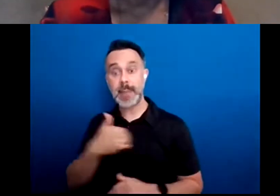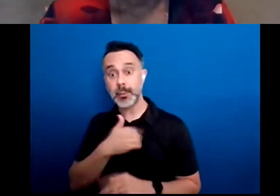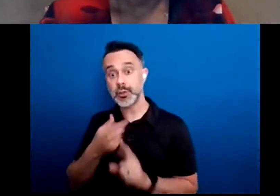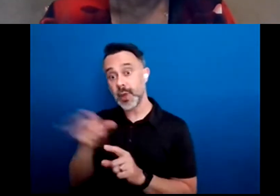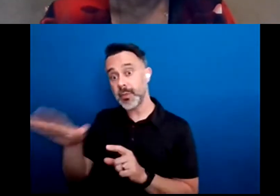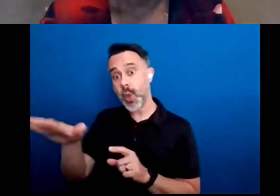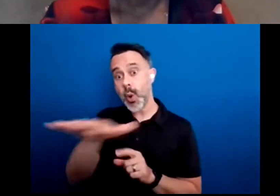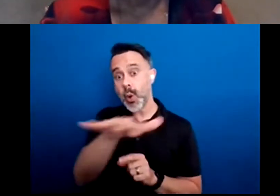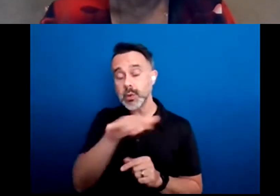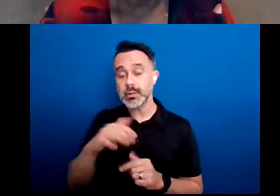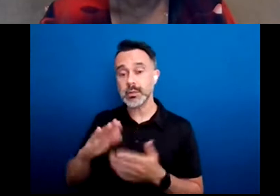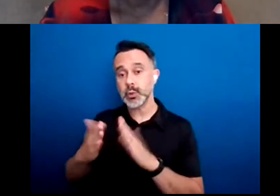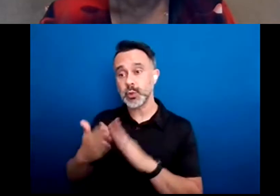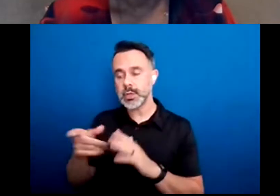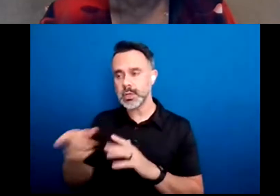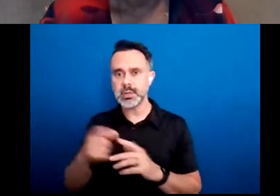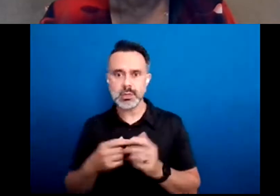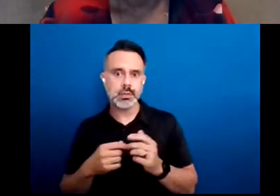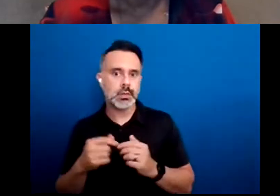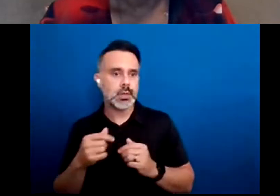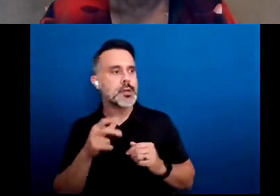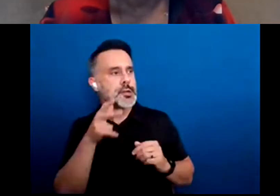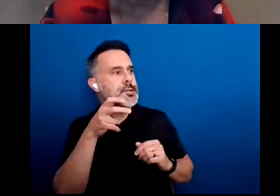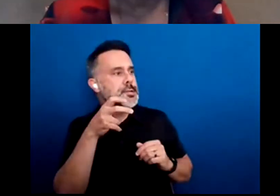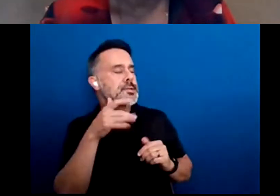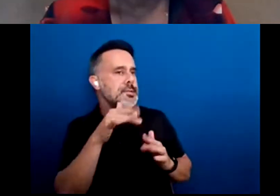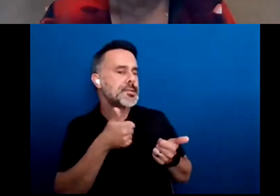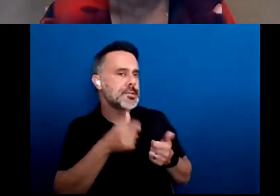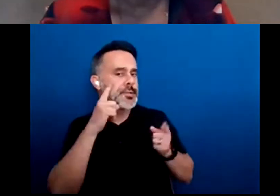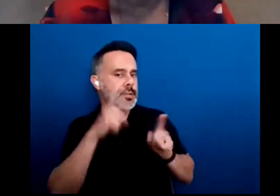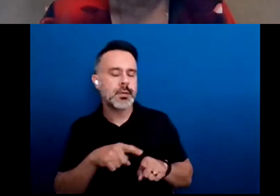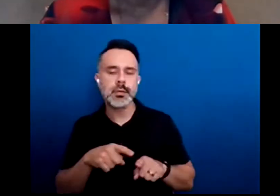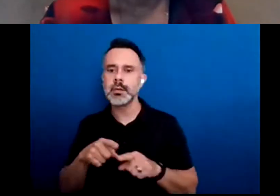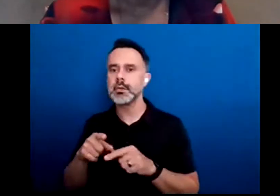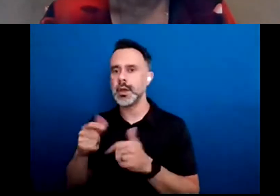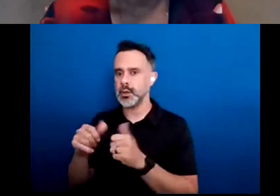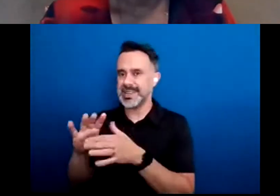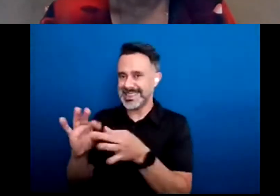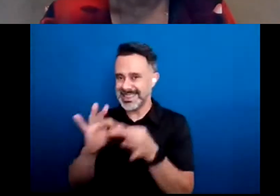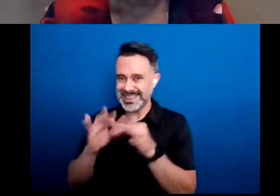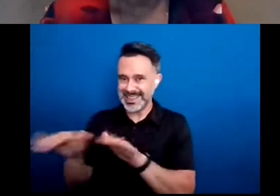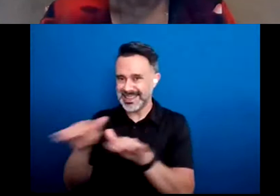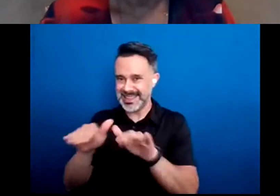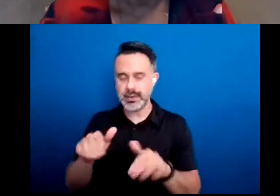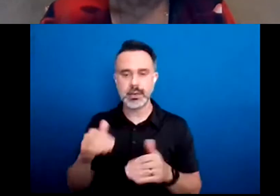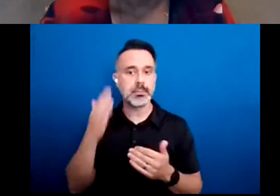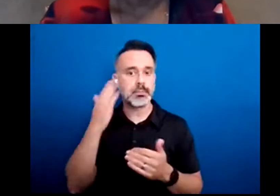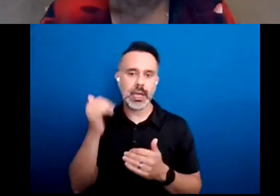to try to address this. Everyone's hesitancy is for a different reason. And